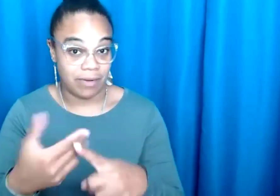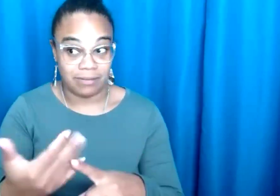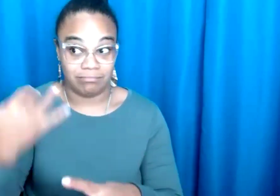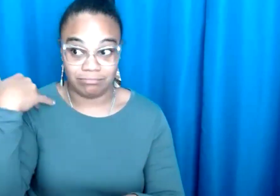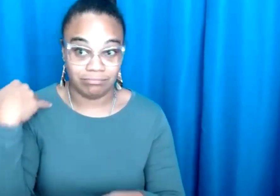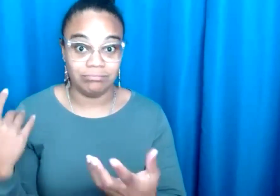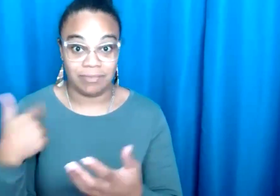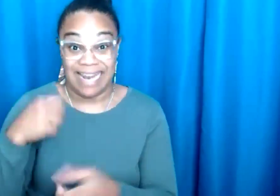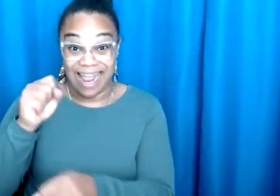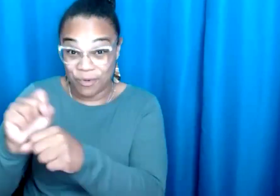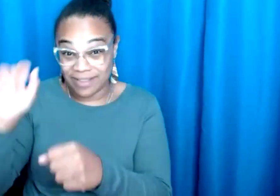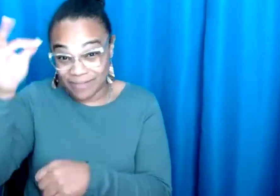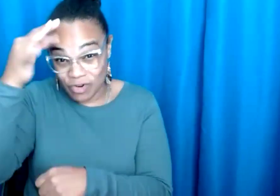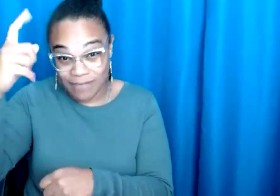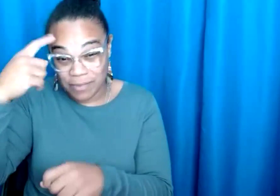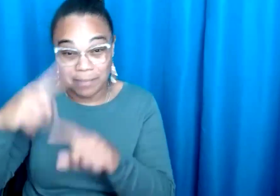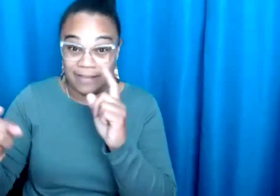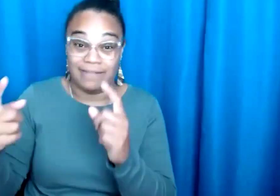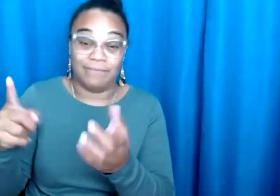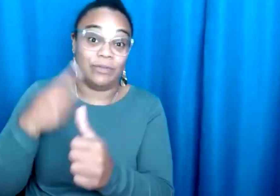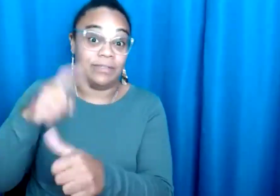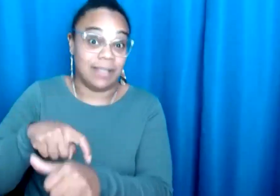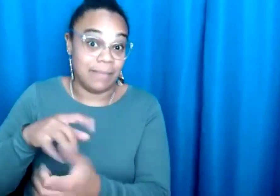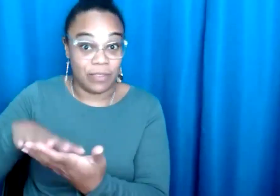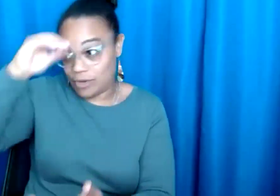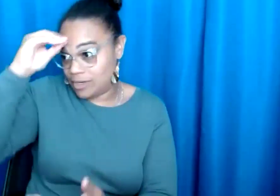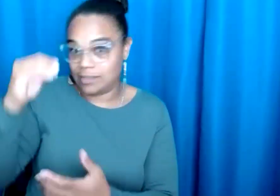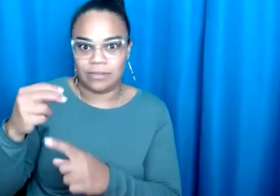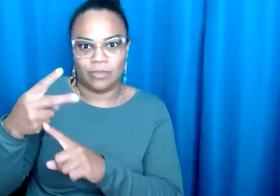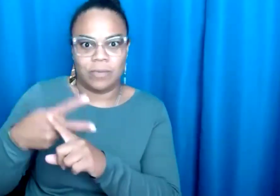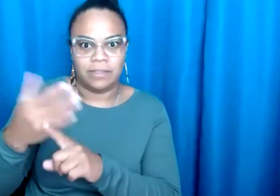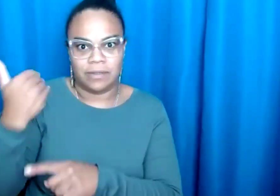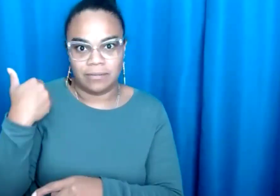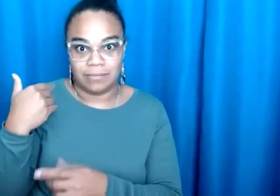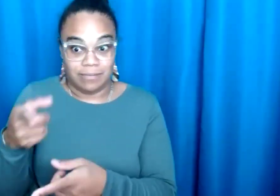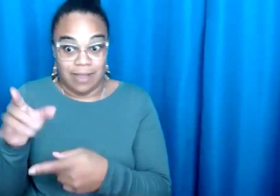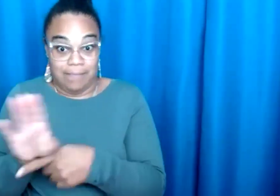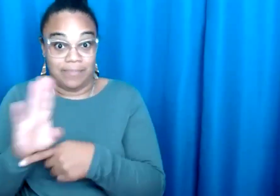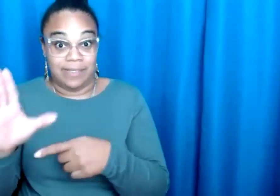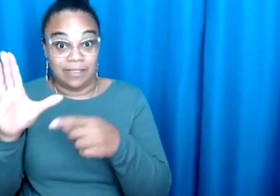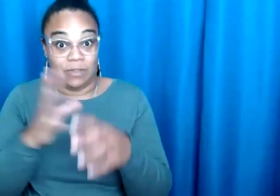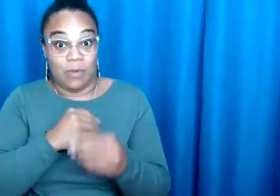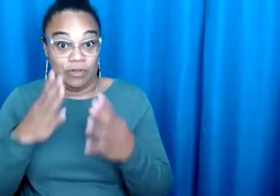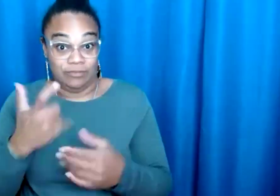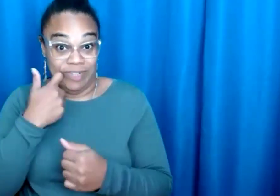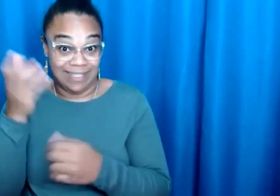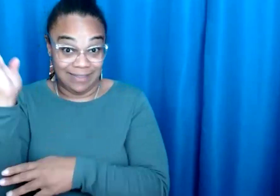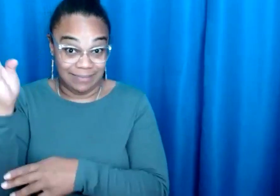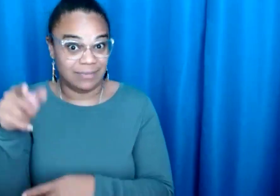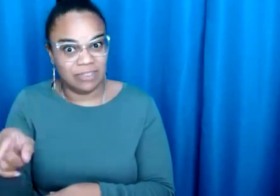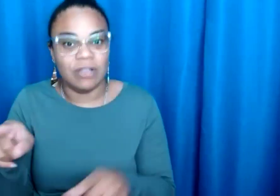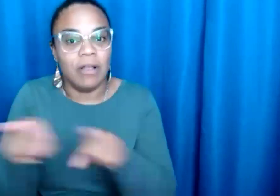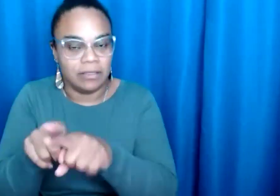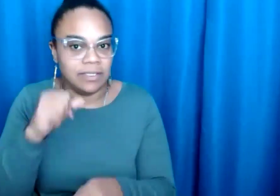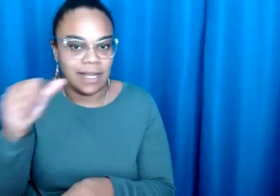months ago. And our entrepreneur here, she didn't hear about it until I mentioned it 2 minutes ago. So there's